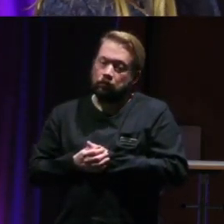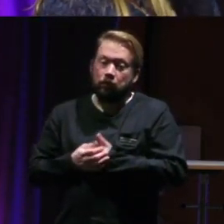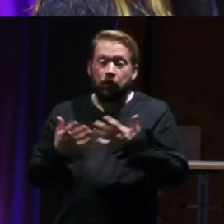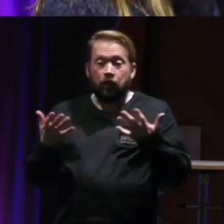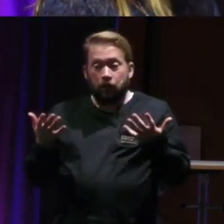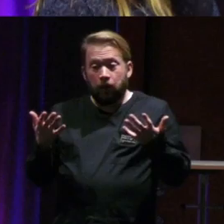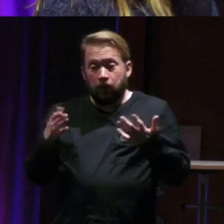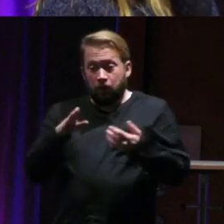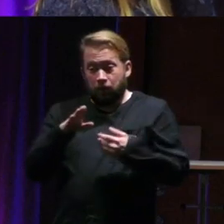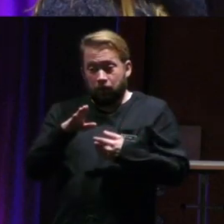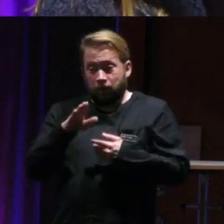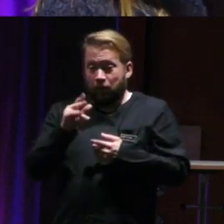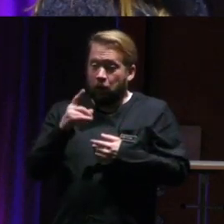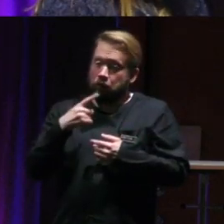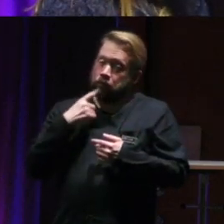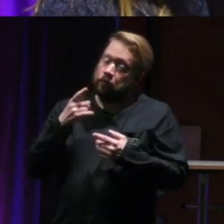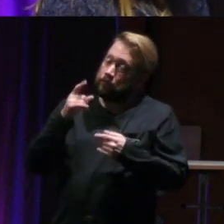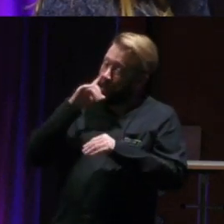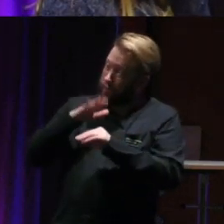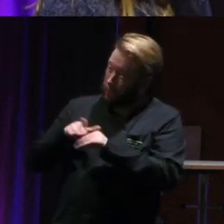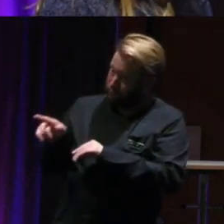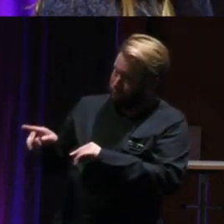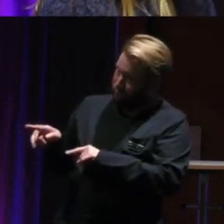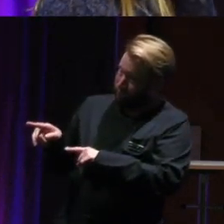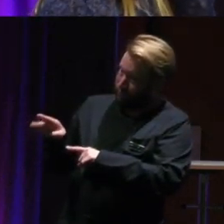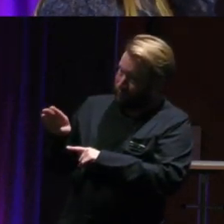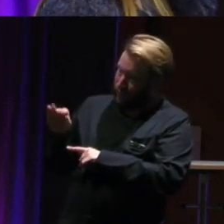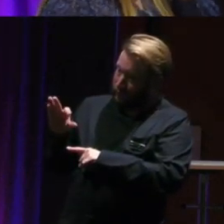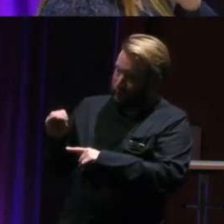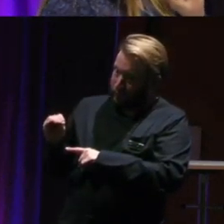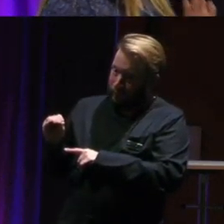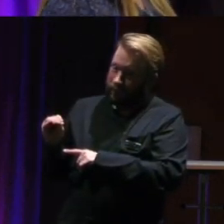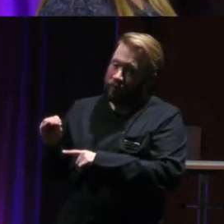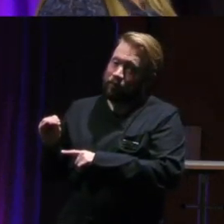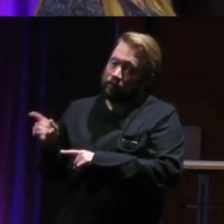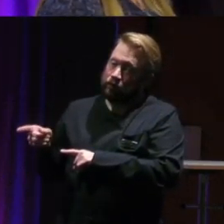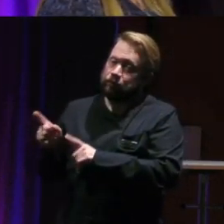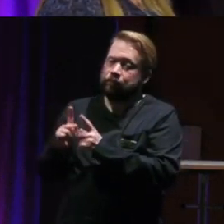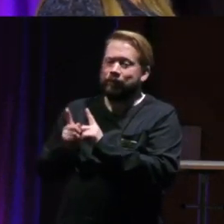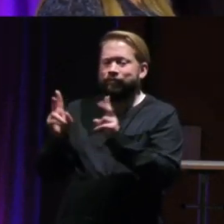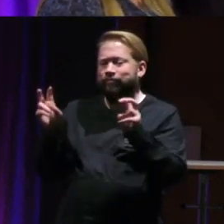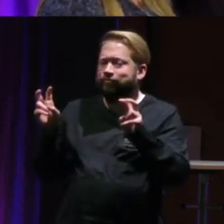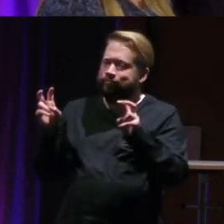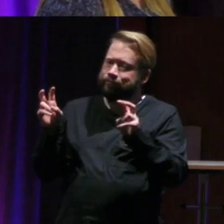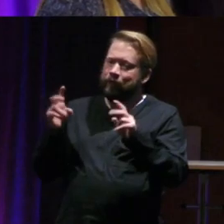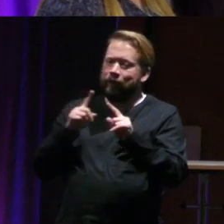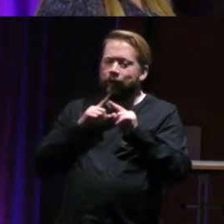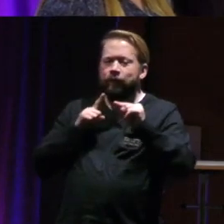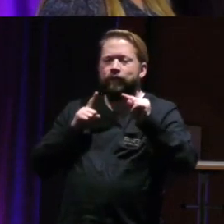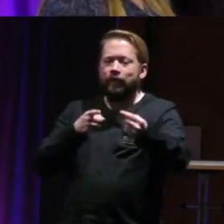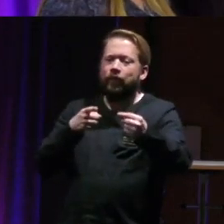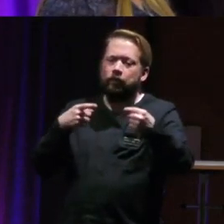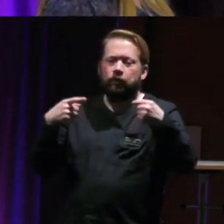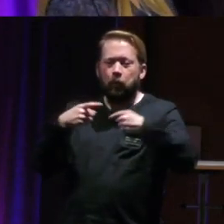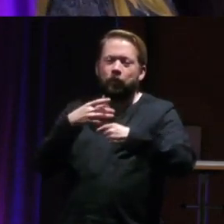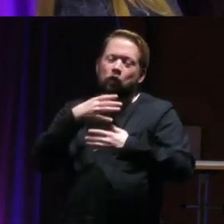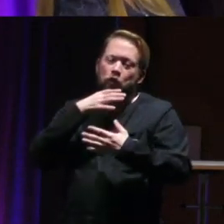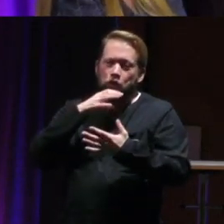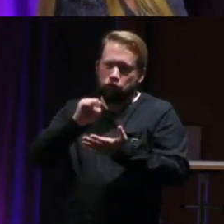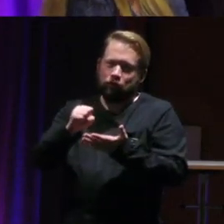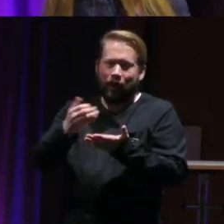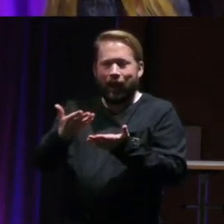Masha also had this experience to be announced as an enemy of Russian people. You were announced a lot of times, me too.